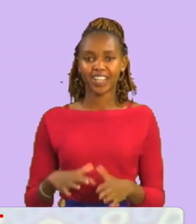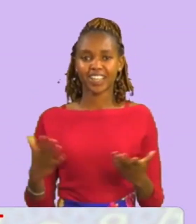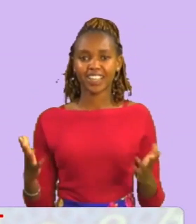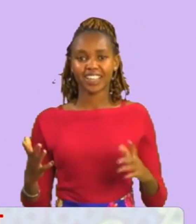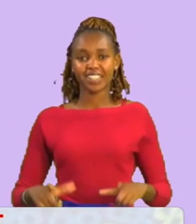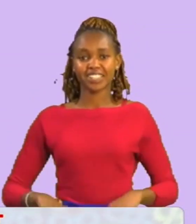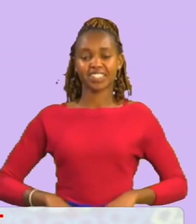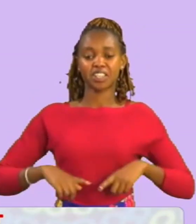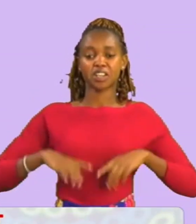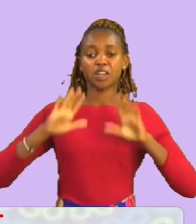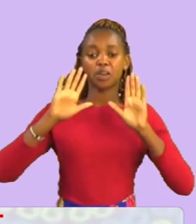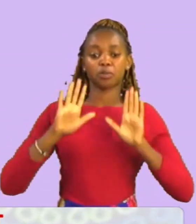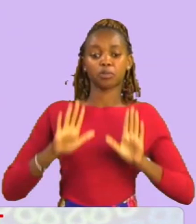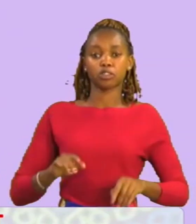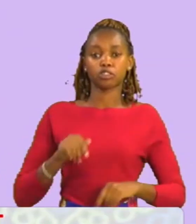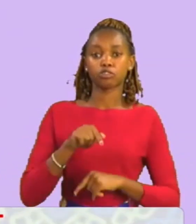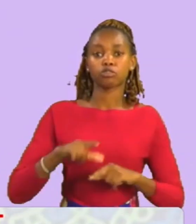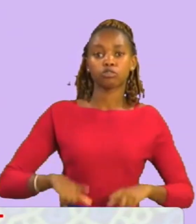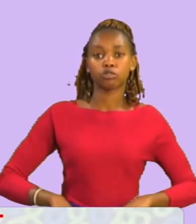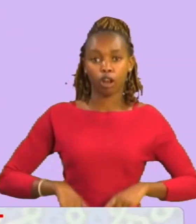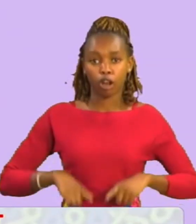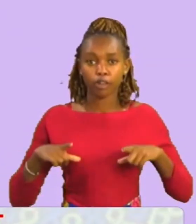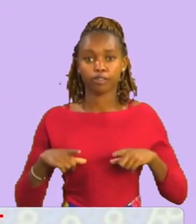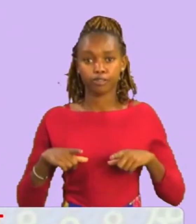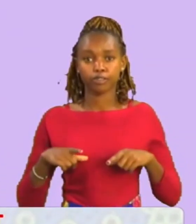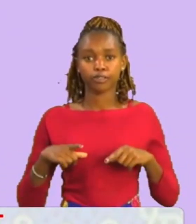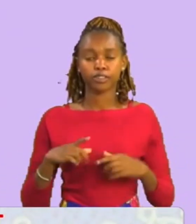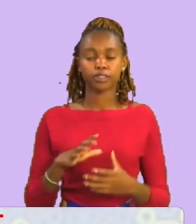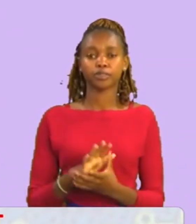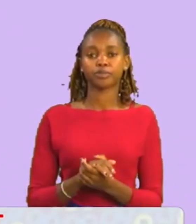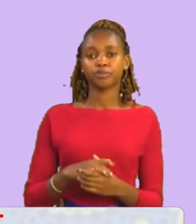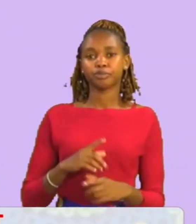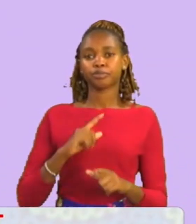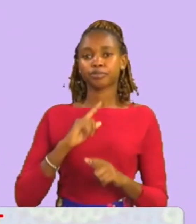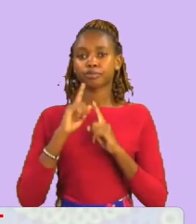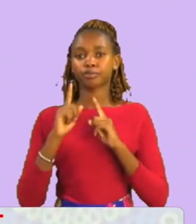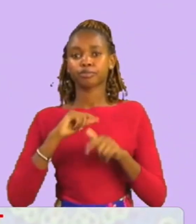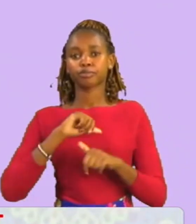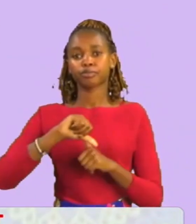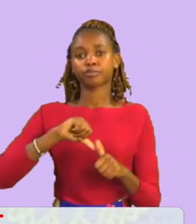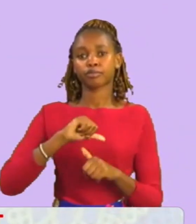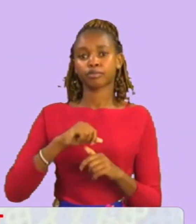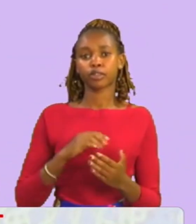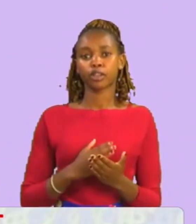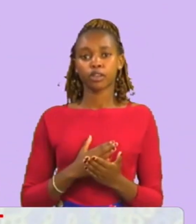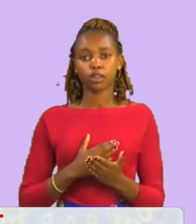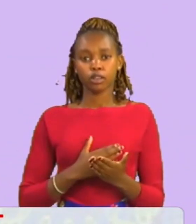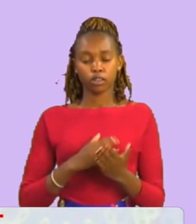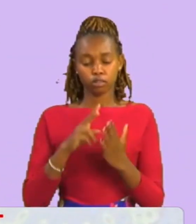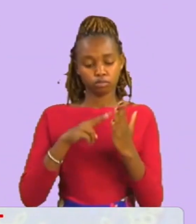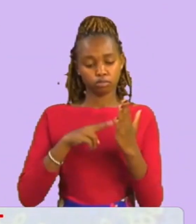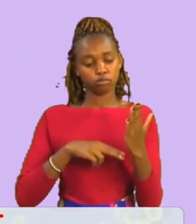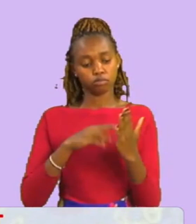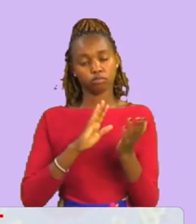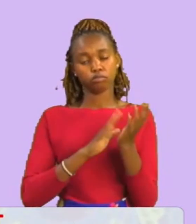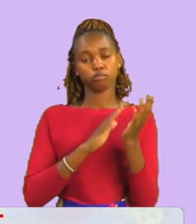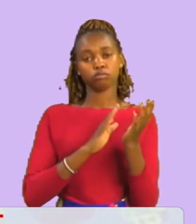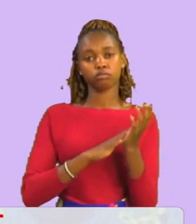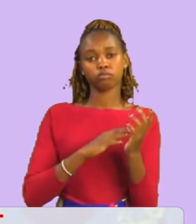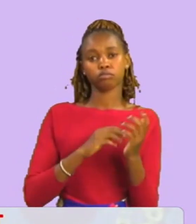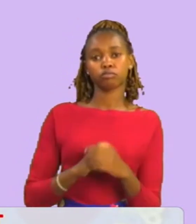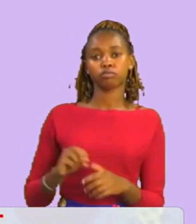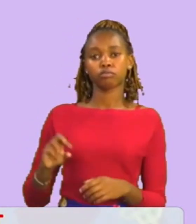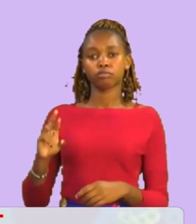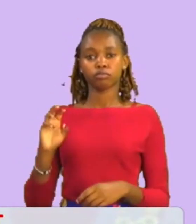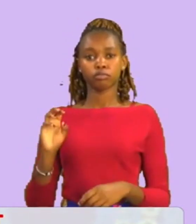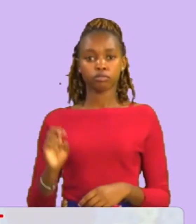muhimu ni sahihi ya kuishi. Maneno. Bro, and that's what we're talking about. And let me just go through a few comments coming through. Hapo hivi niko na Mr. Odumbe coming